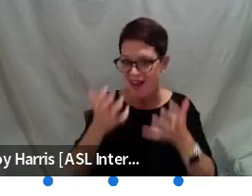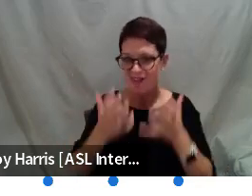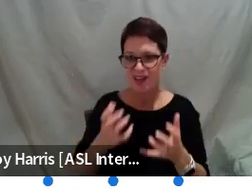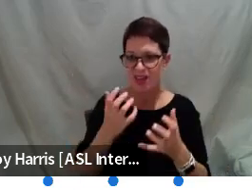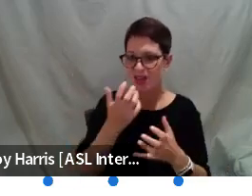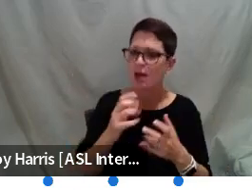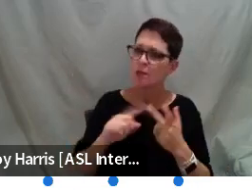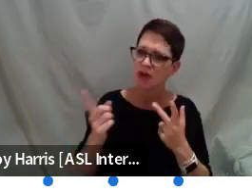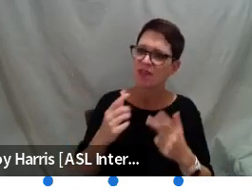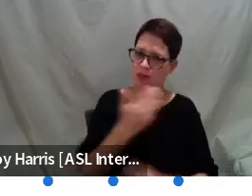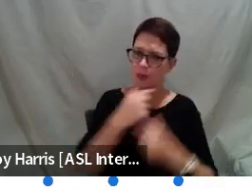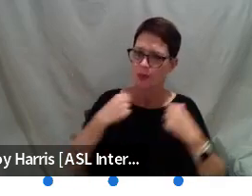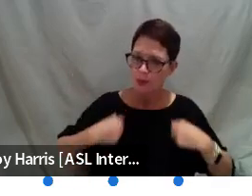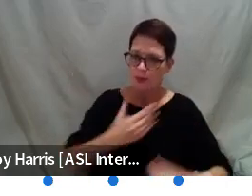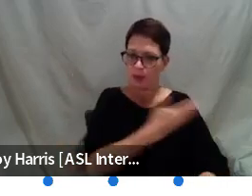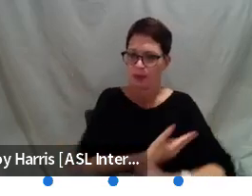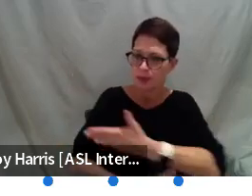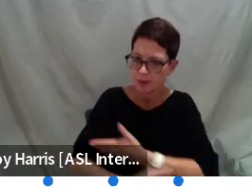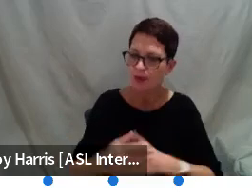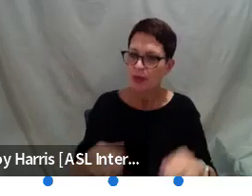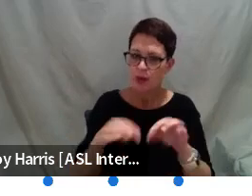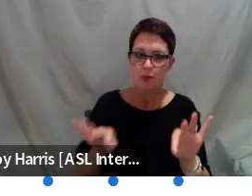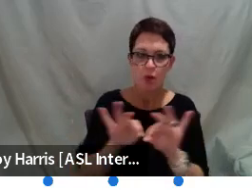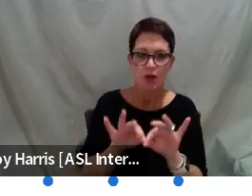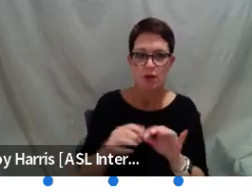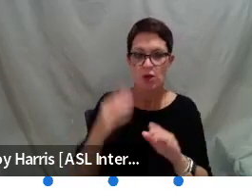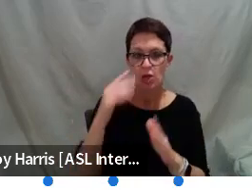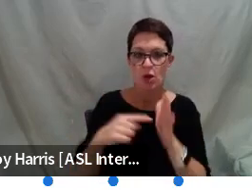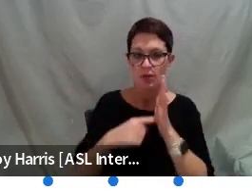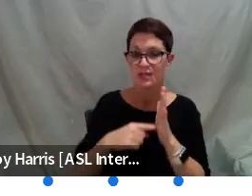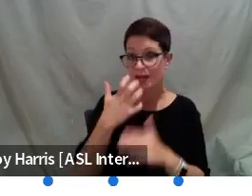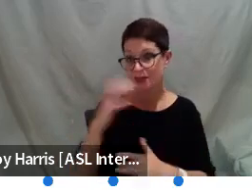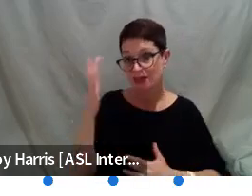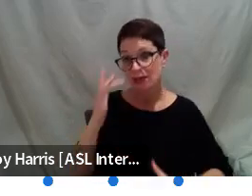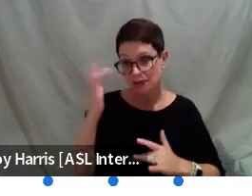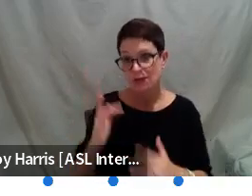And know that, again, those signs of heat illness.